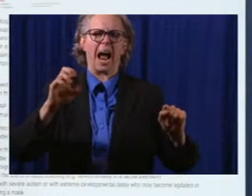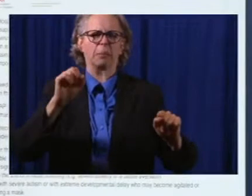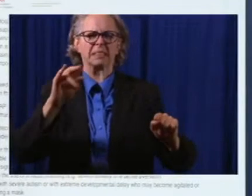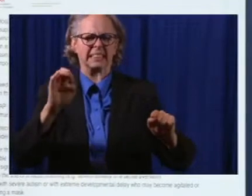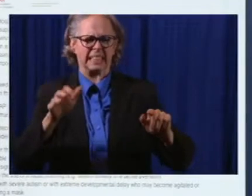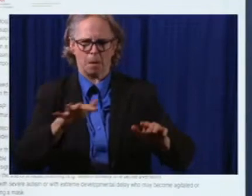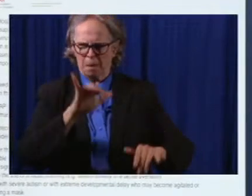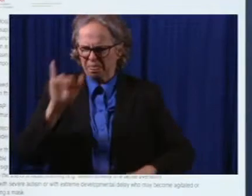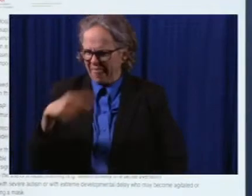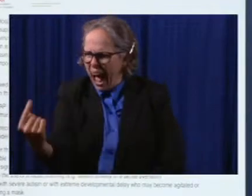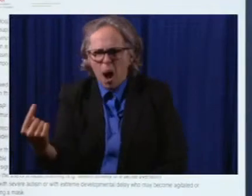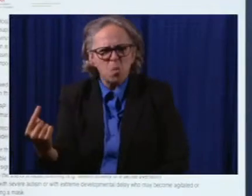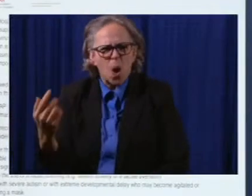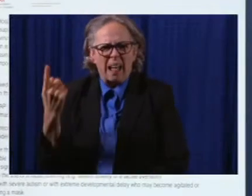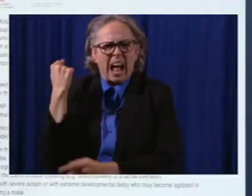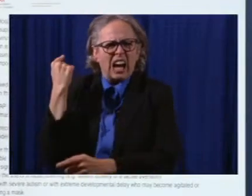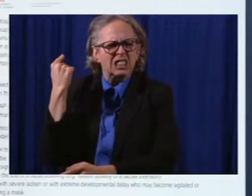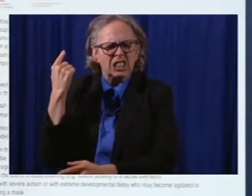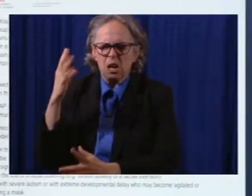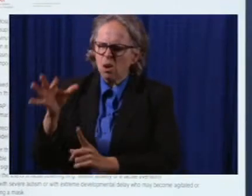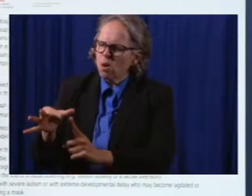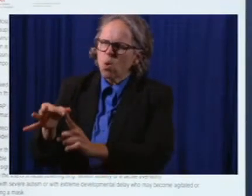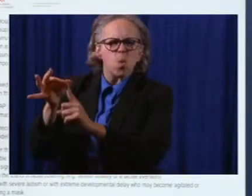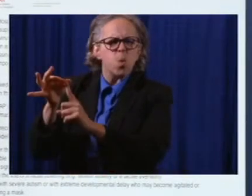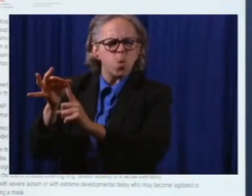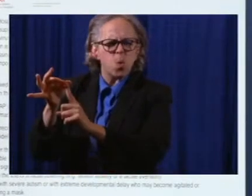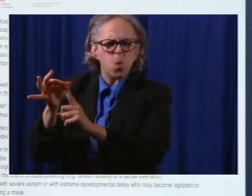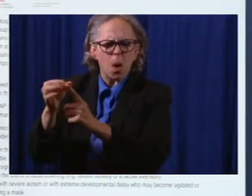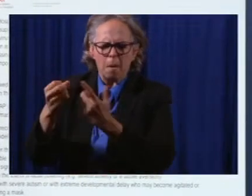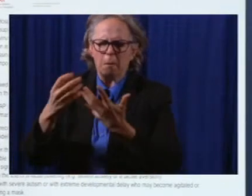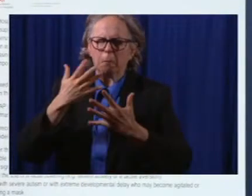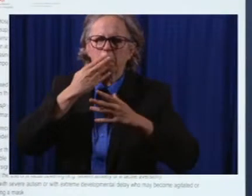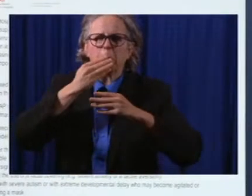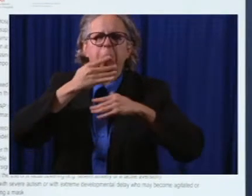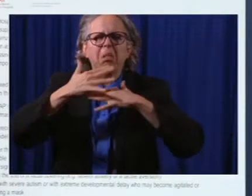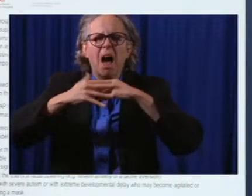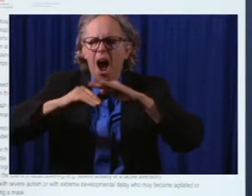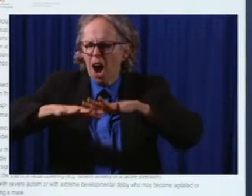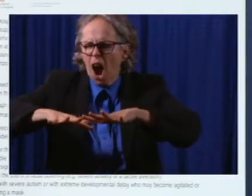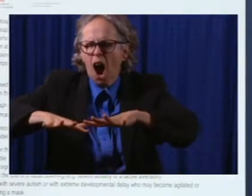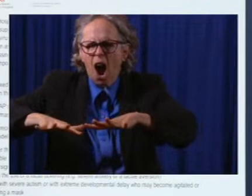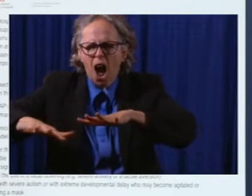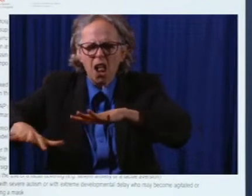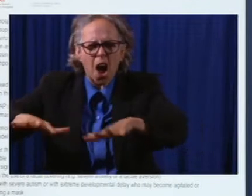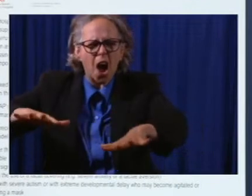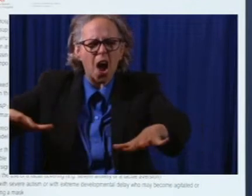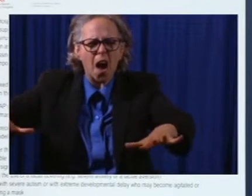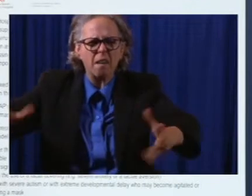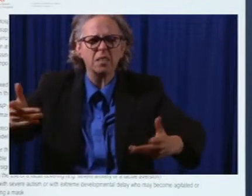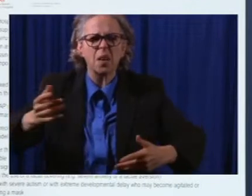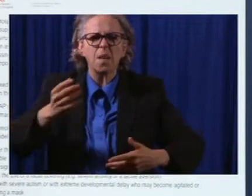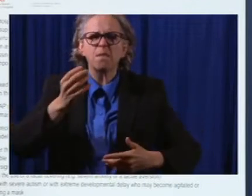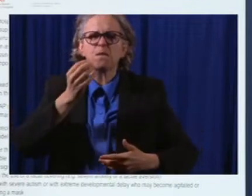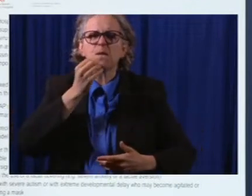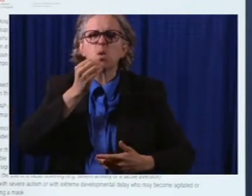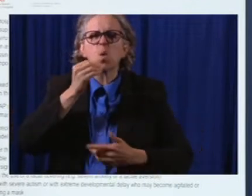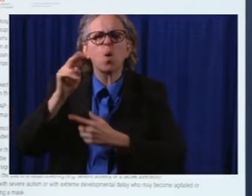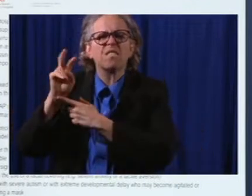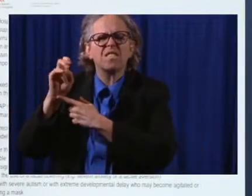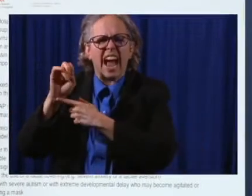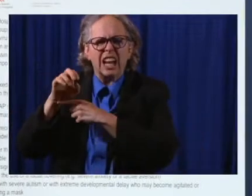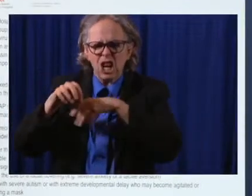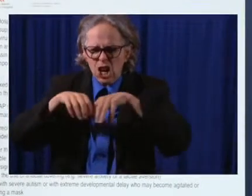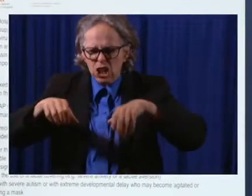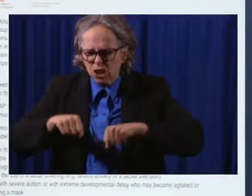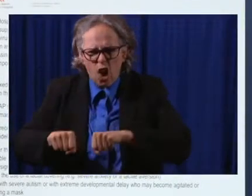Blood on the street, the food vendor's cart still sitting there as if time had stood still.